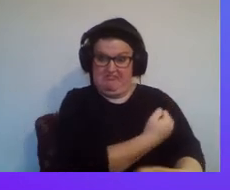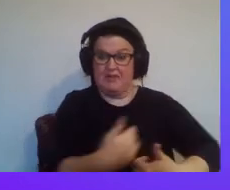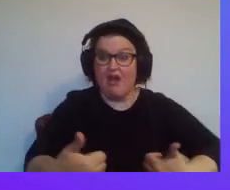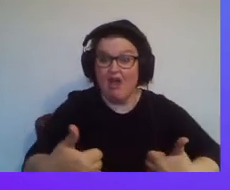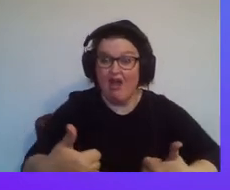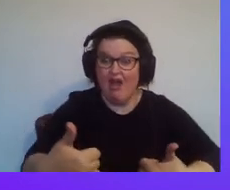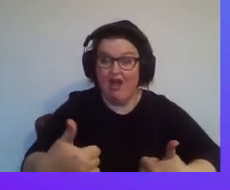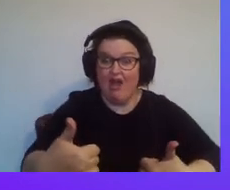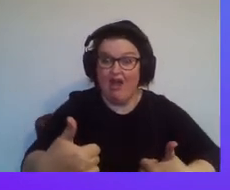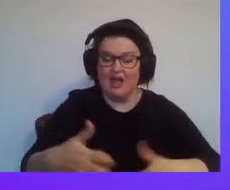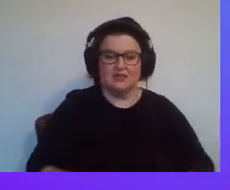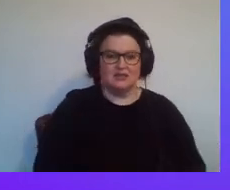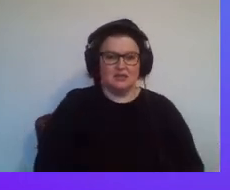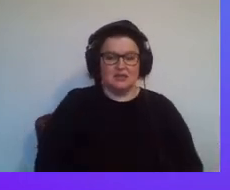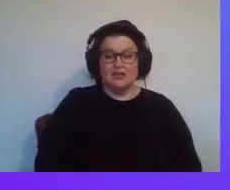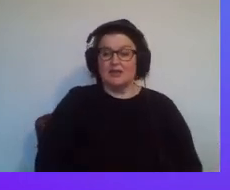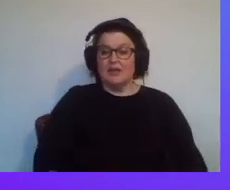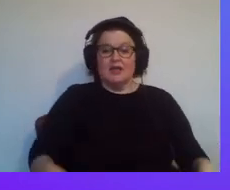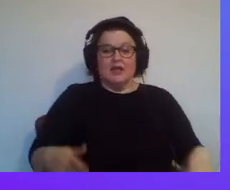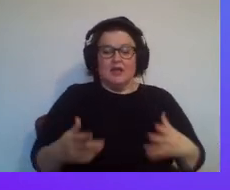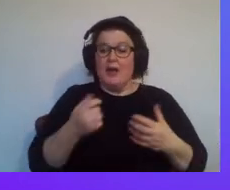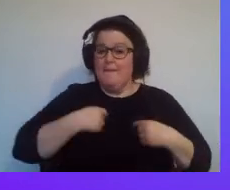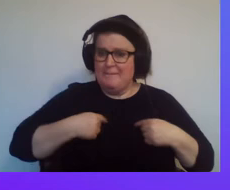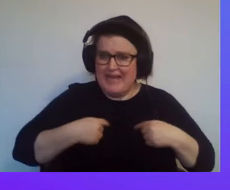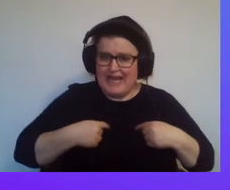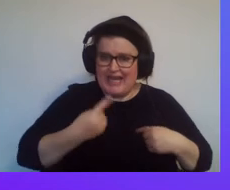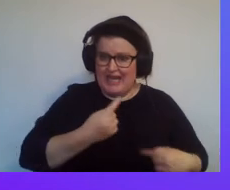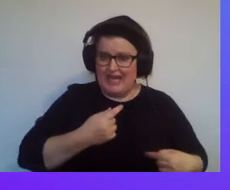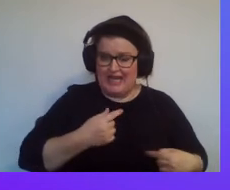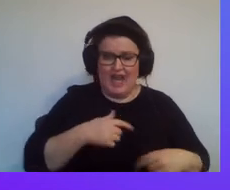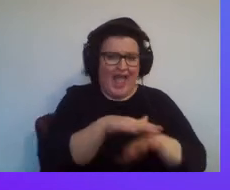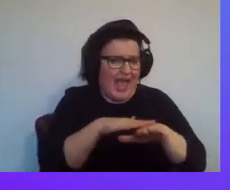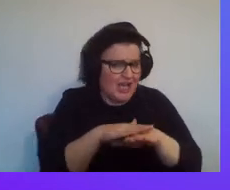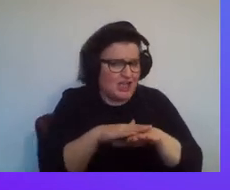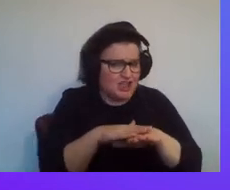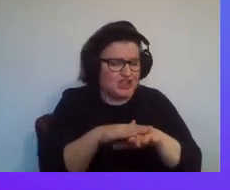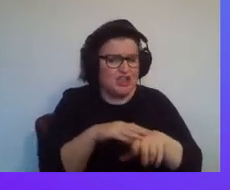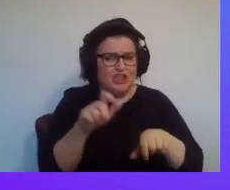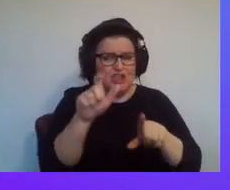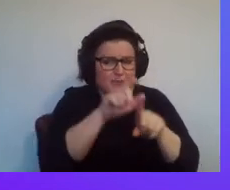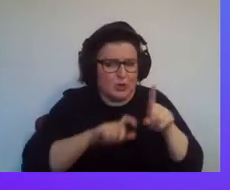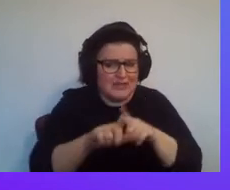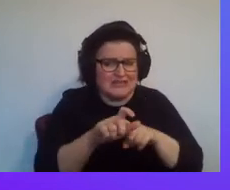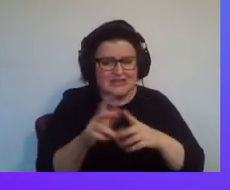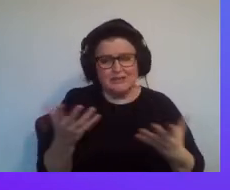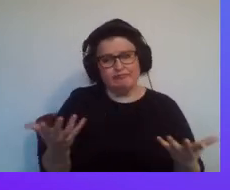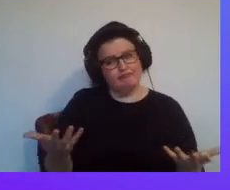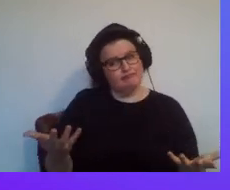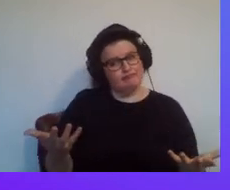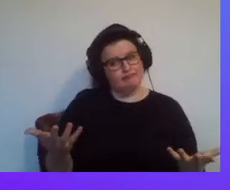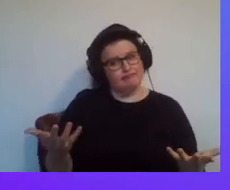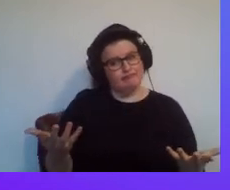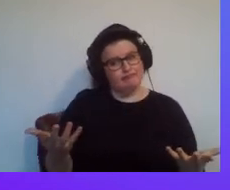had the vaccine, couldn't wait. Given it to my parents-in-law, couldn't wait. You know, I've read the research. I've looked into